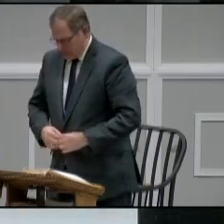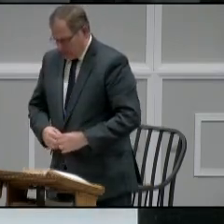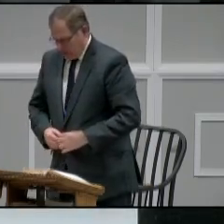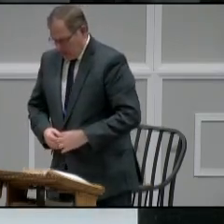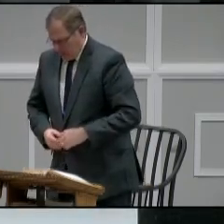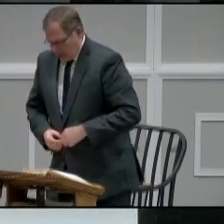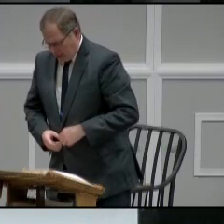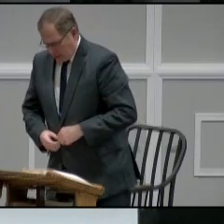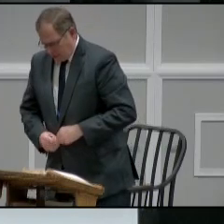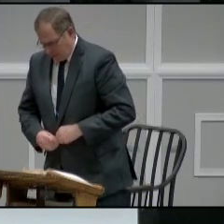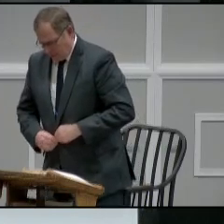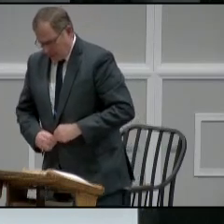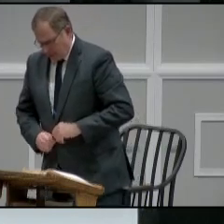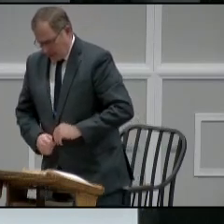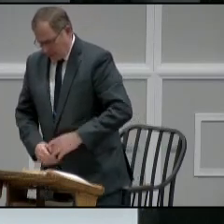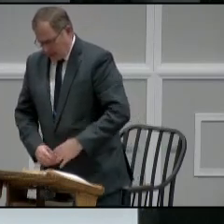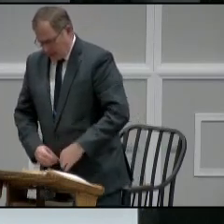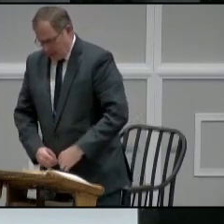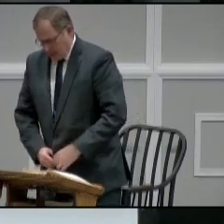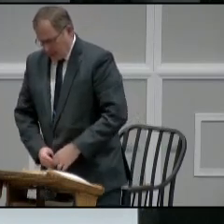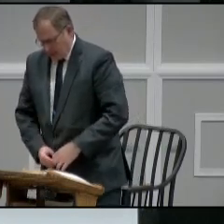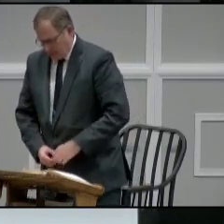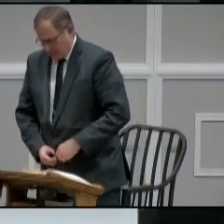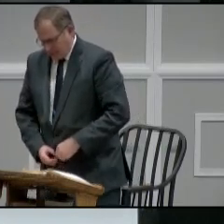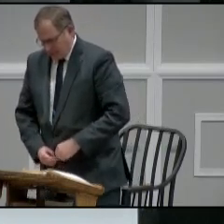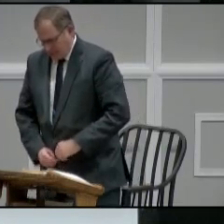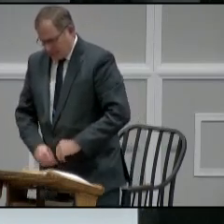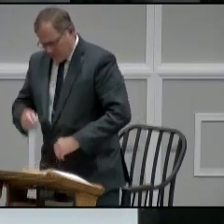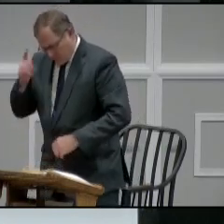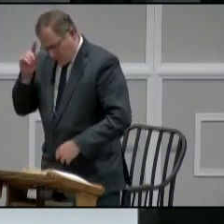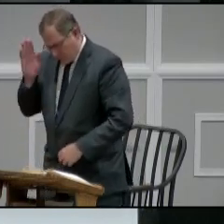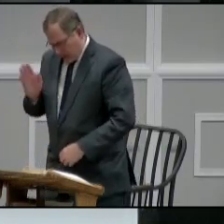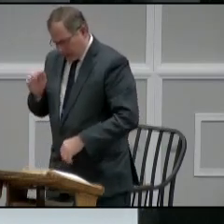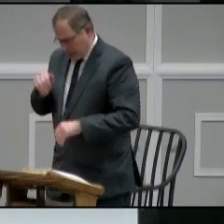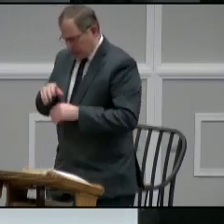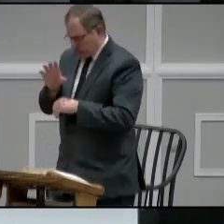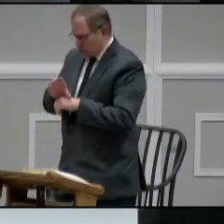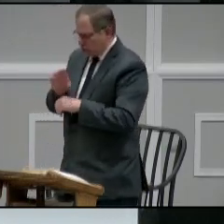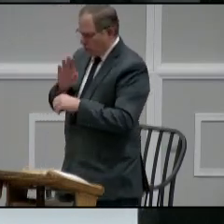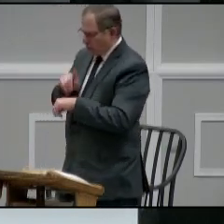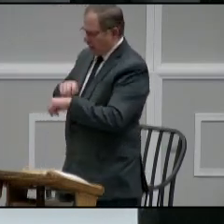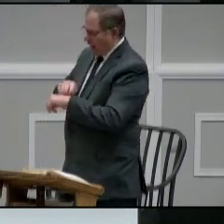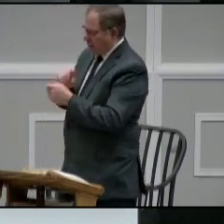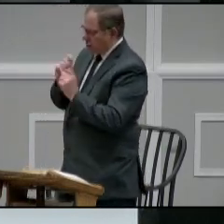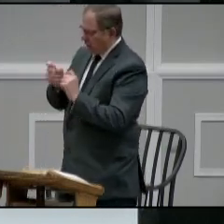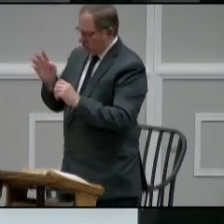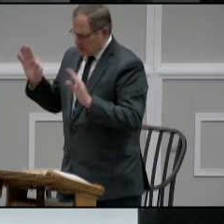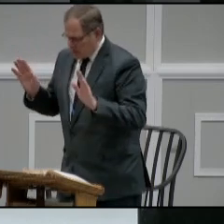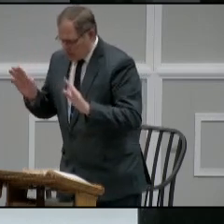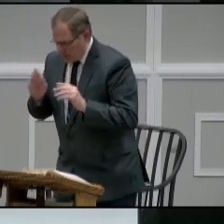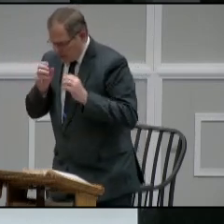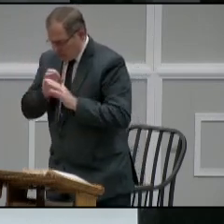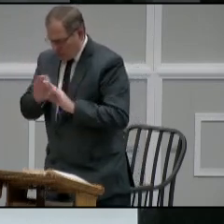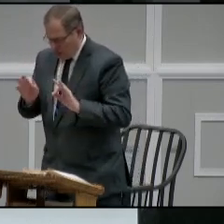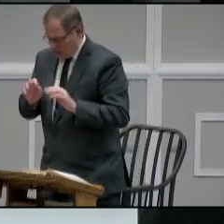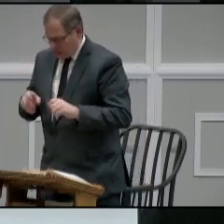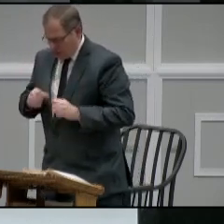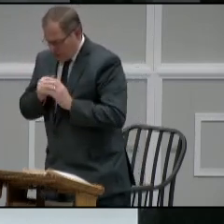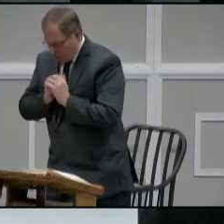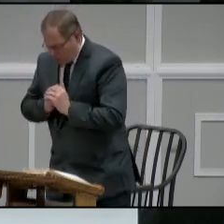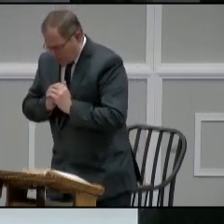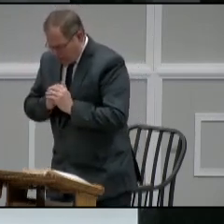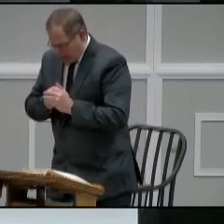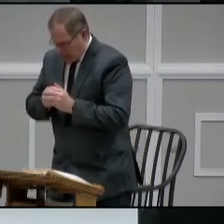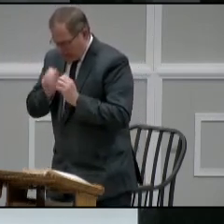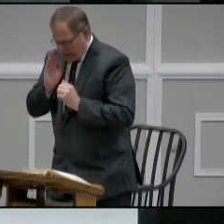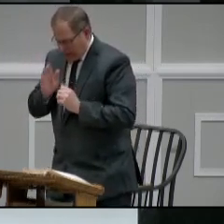us to be in church on Time Change Sunday. Lord, for the freedom that we have to worship. Lord, for the ability to come here